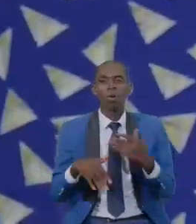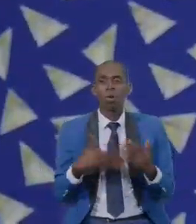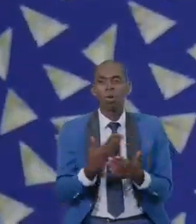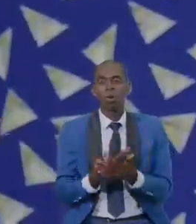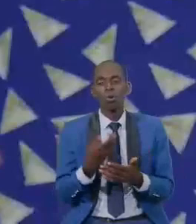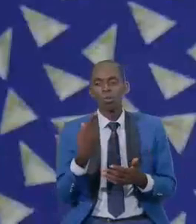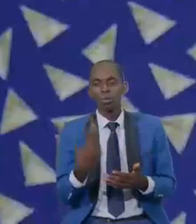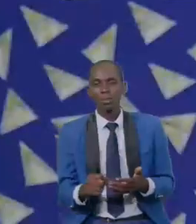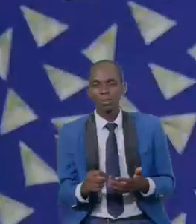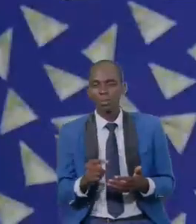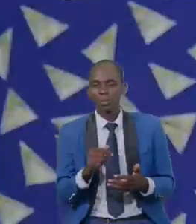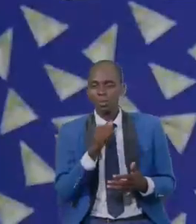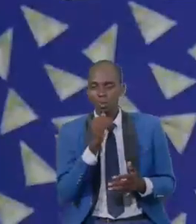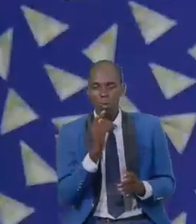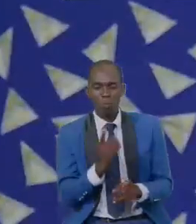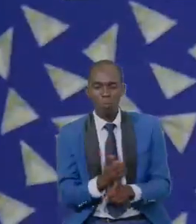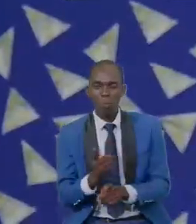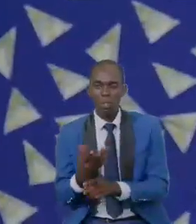will vanish away.